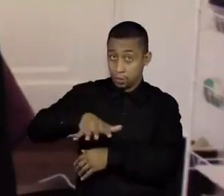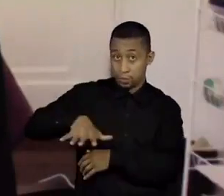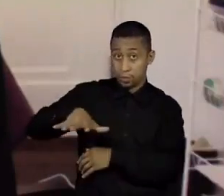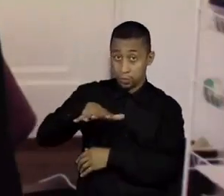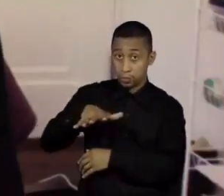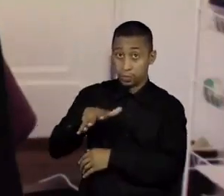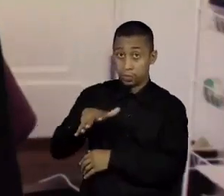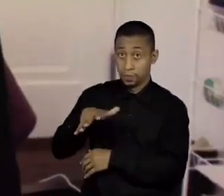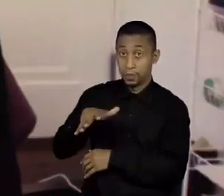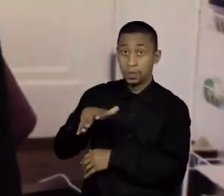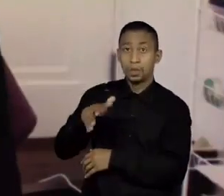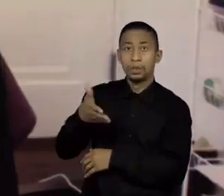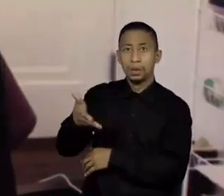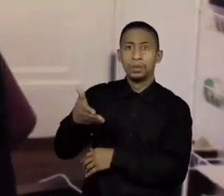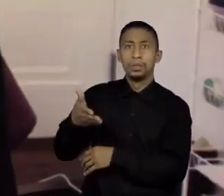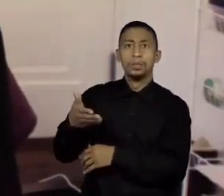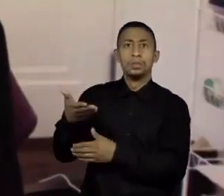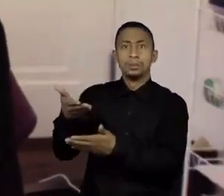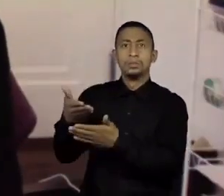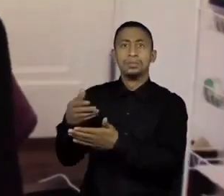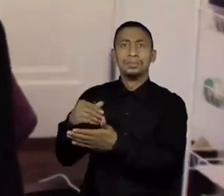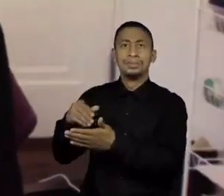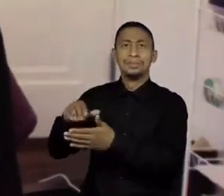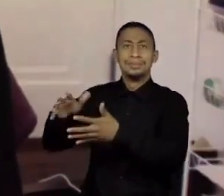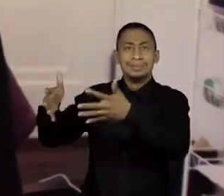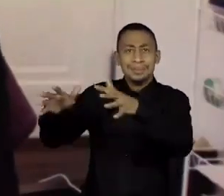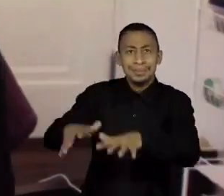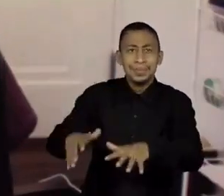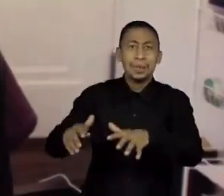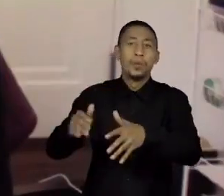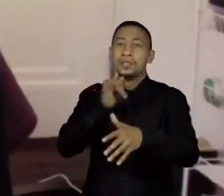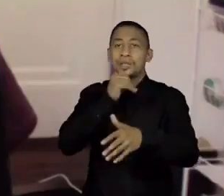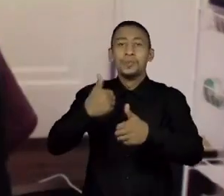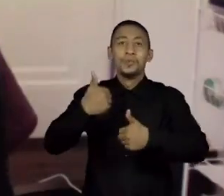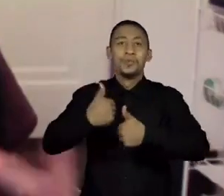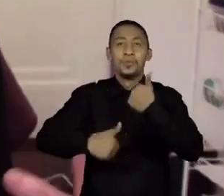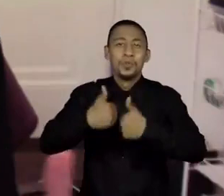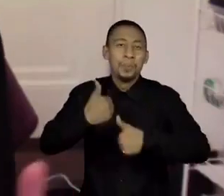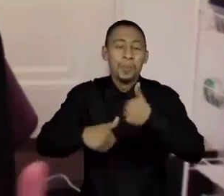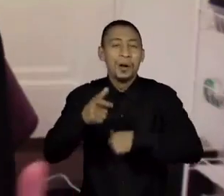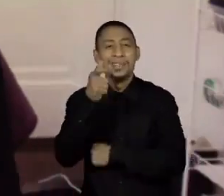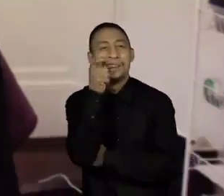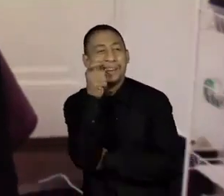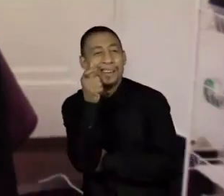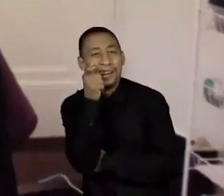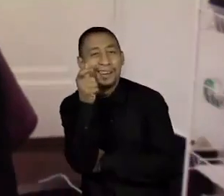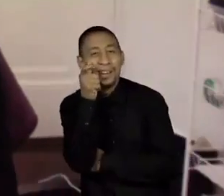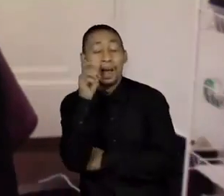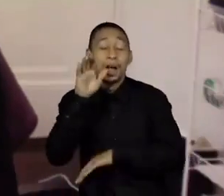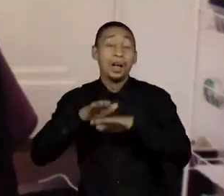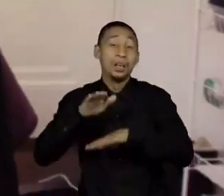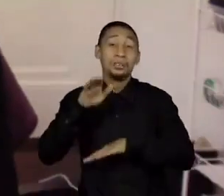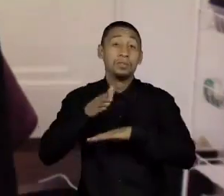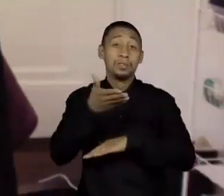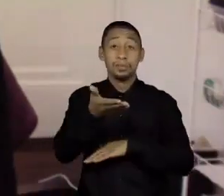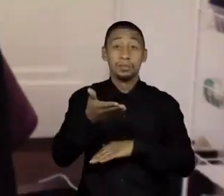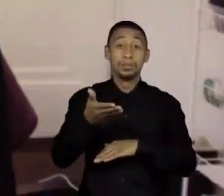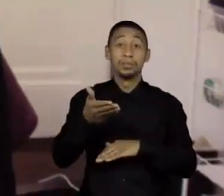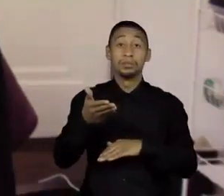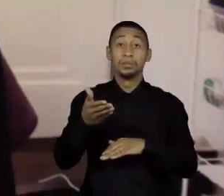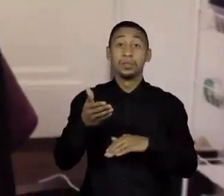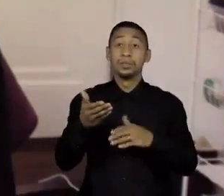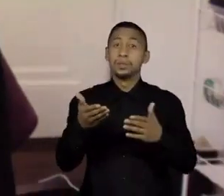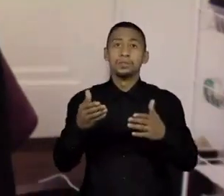fatalistic, each of us will stay home and maybe watch the football or listen to the music, but not get involved